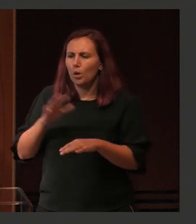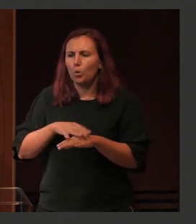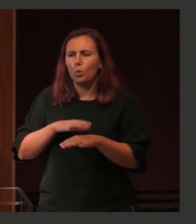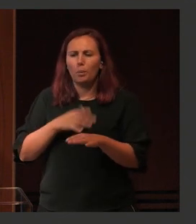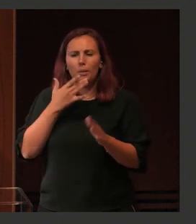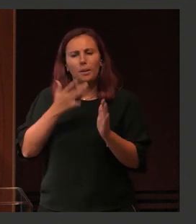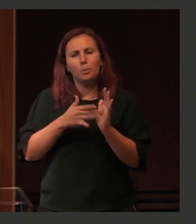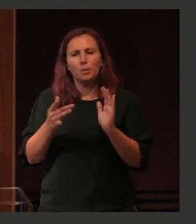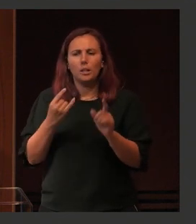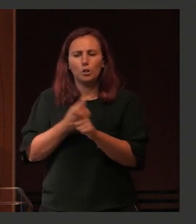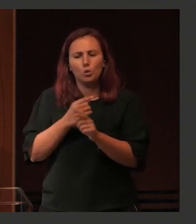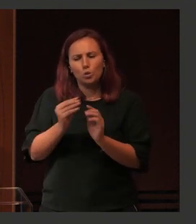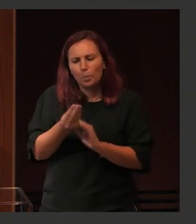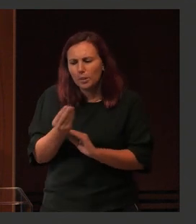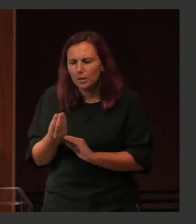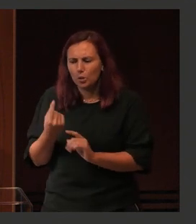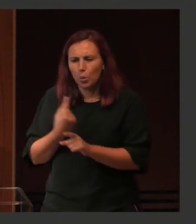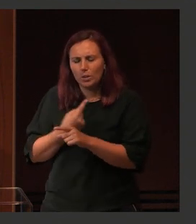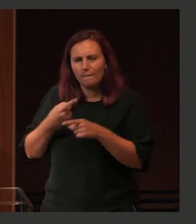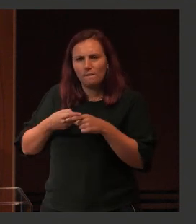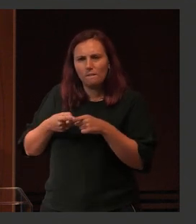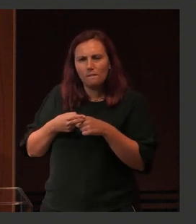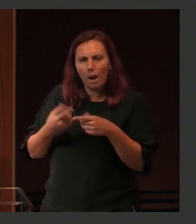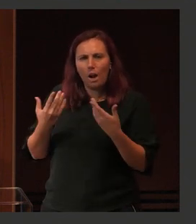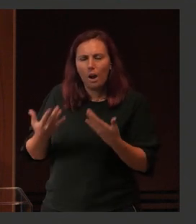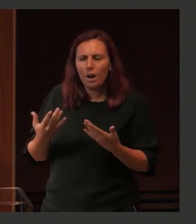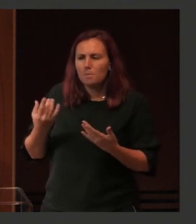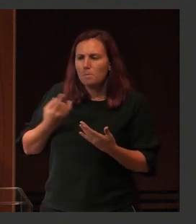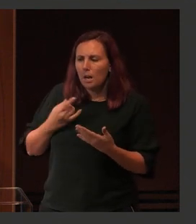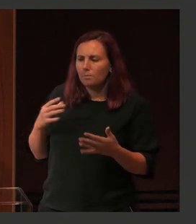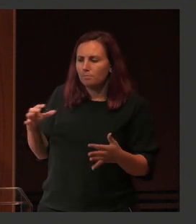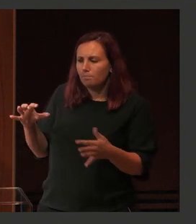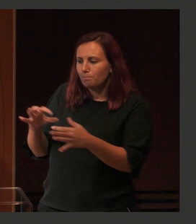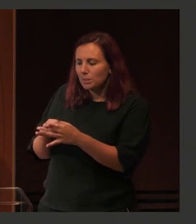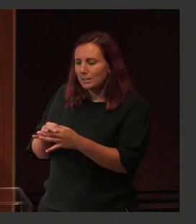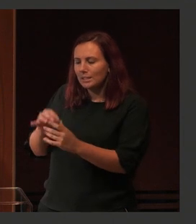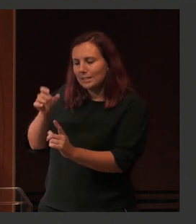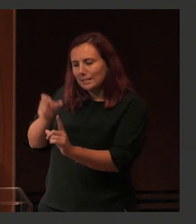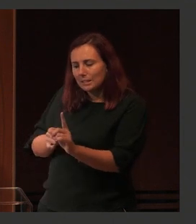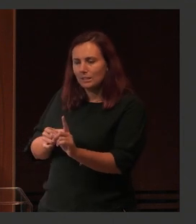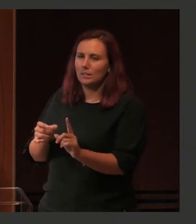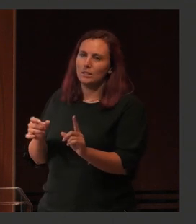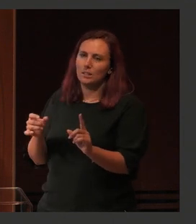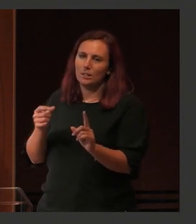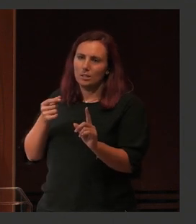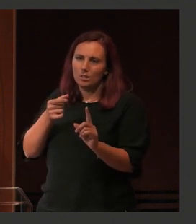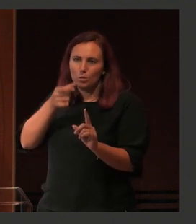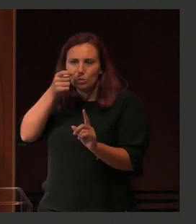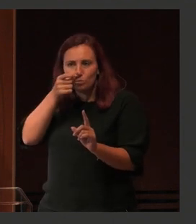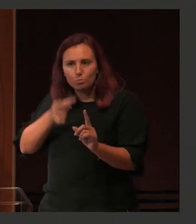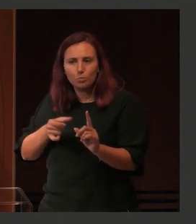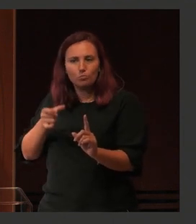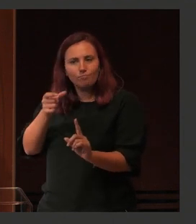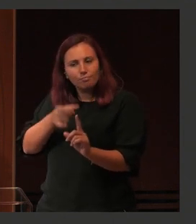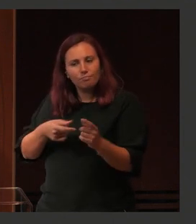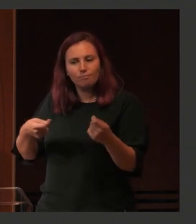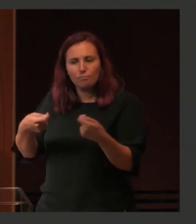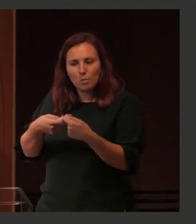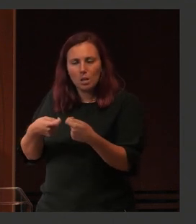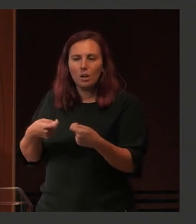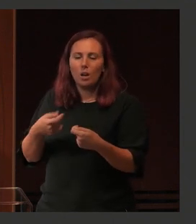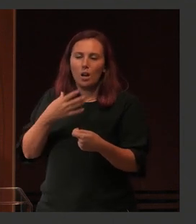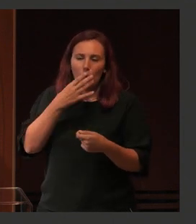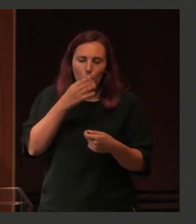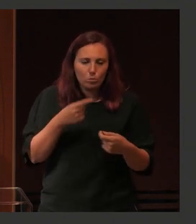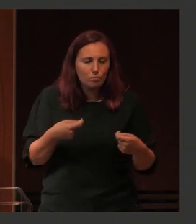course, they should be related to the public. They should be related, I think, in the school libraries to the students and